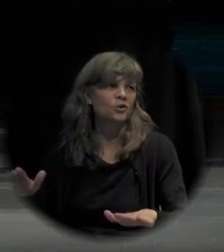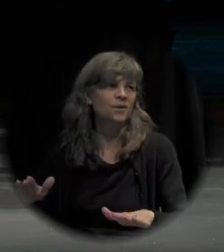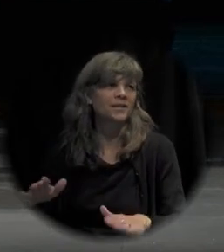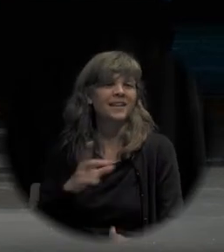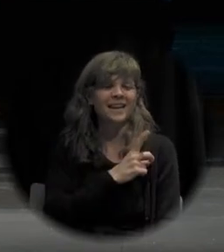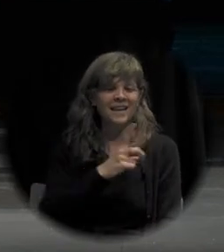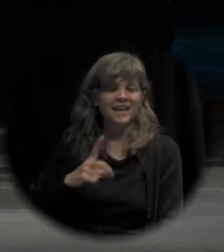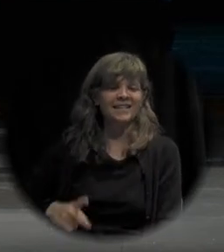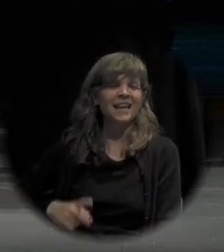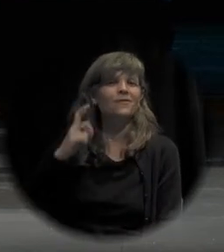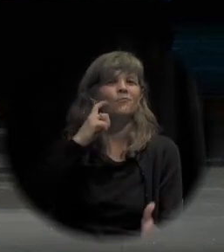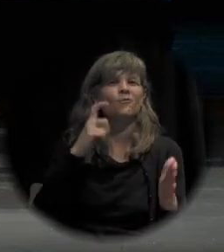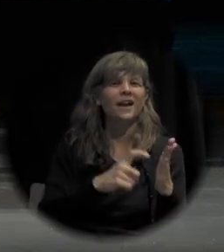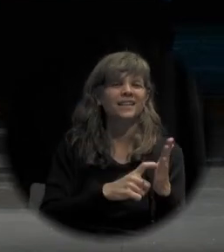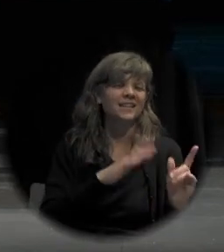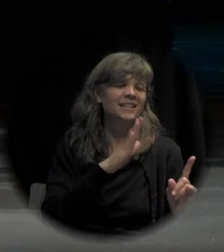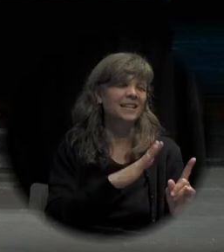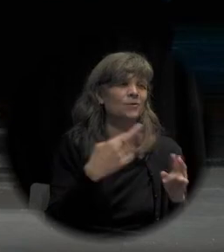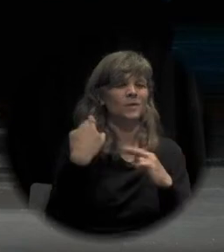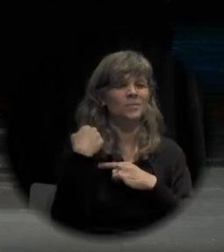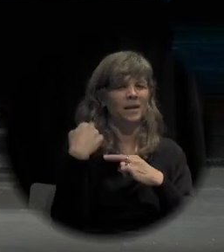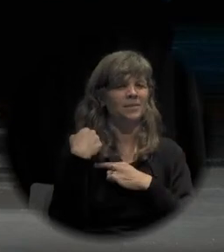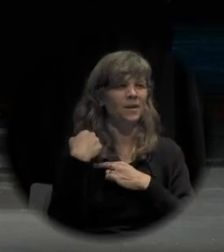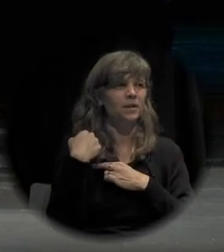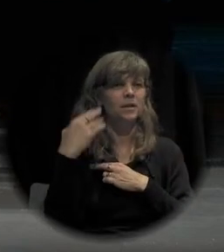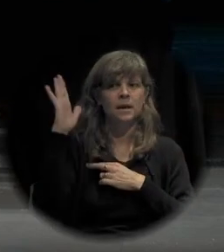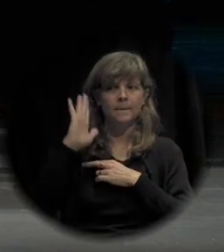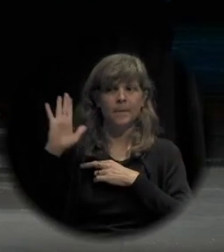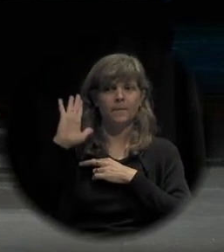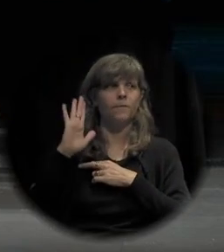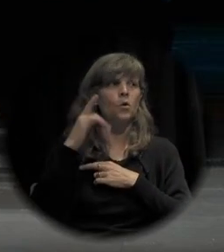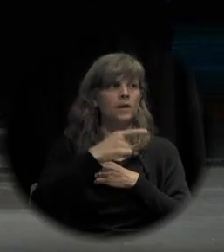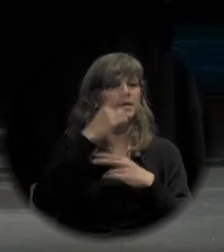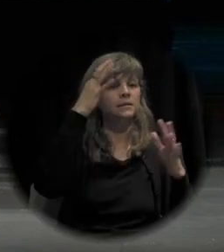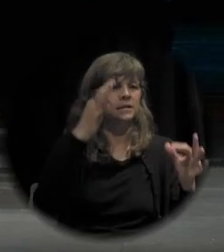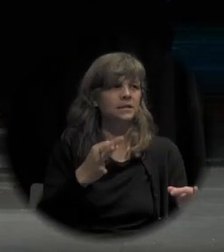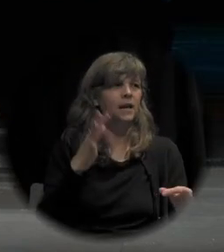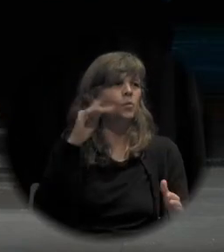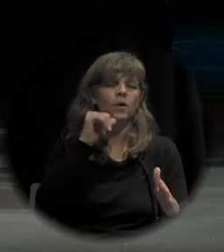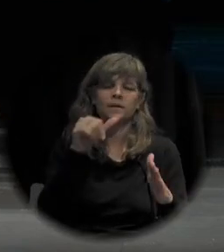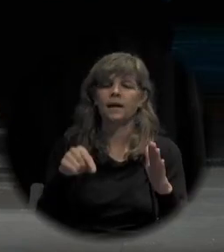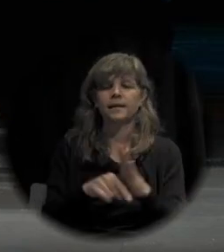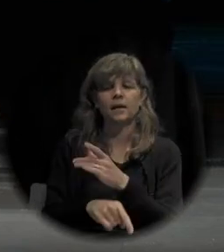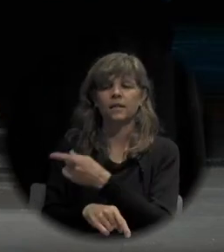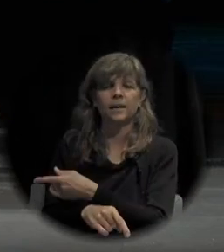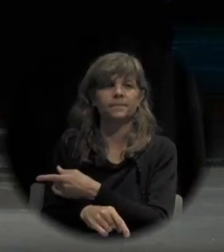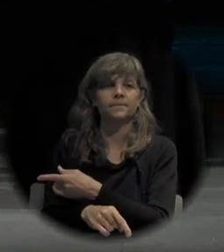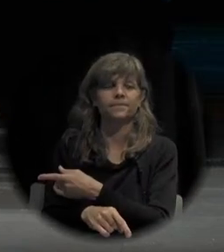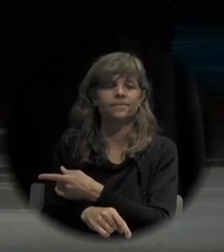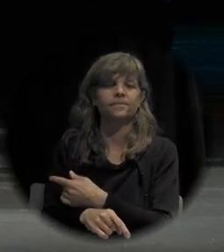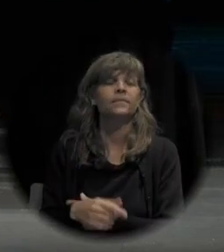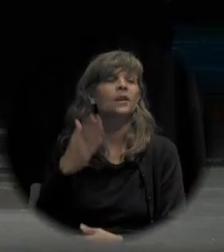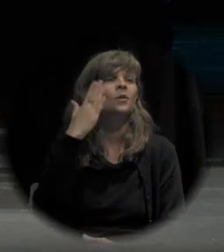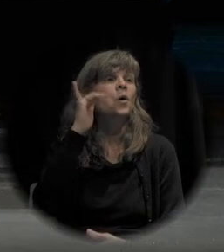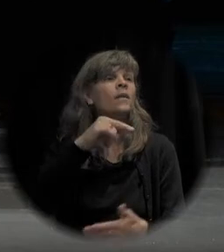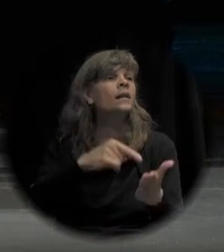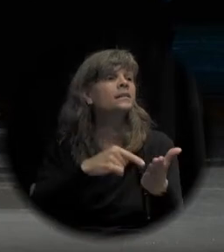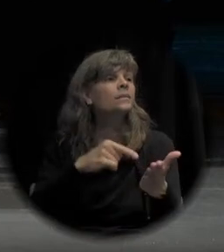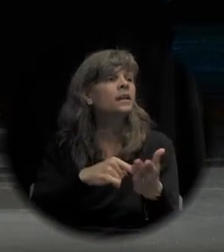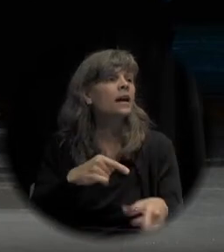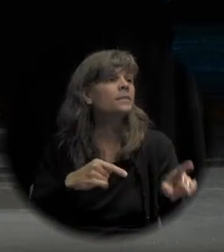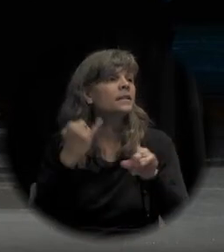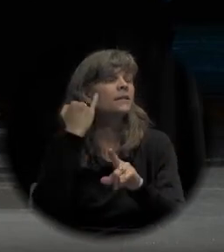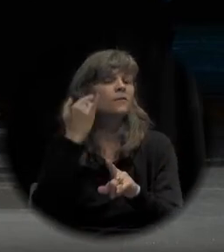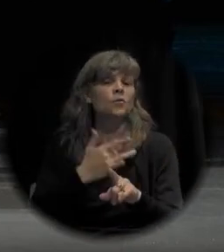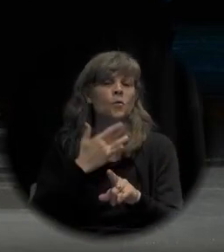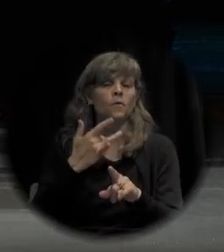He's already made the decision. Now, making a decision does not remove temptation. We know that, right? Just because I decide I'm